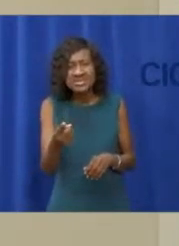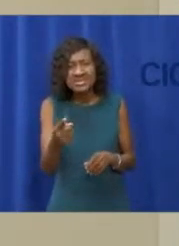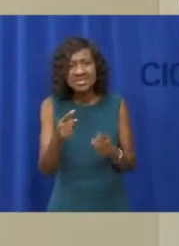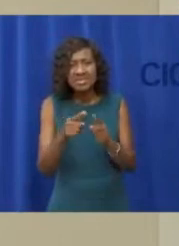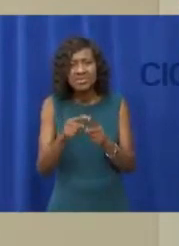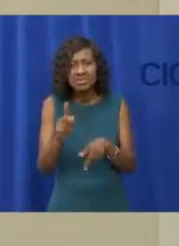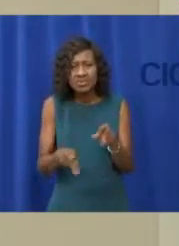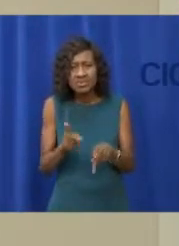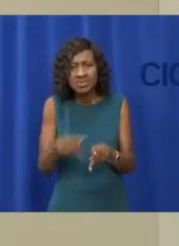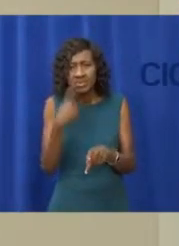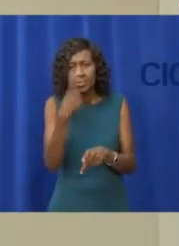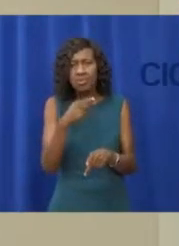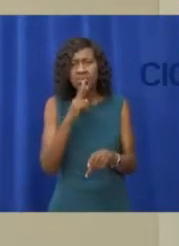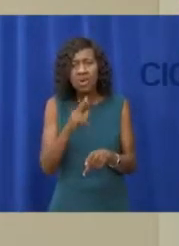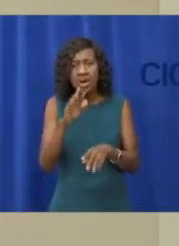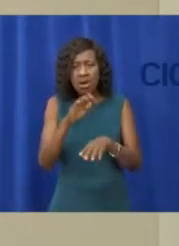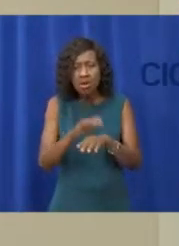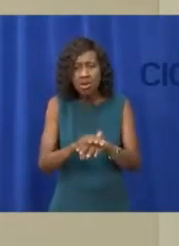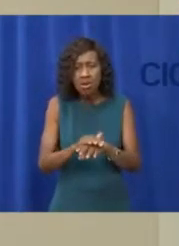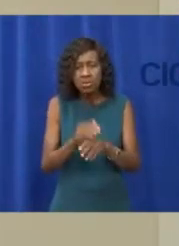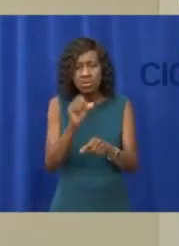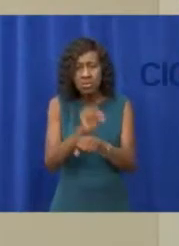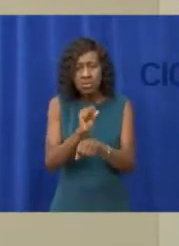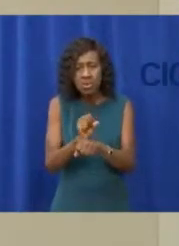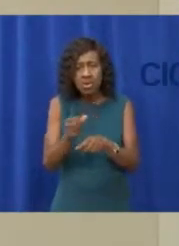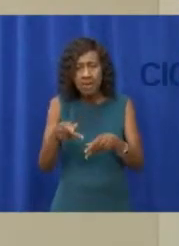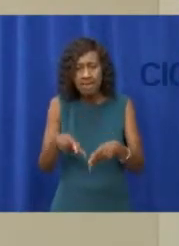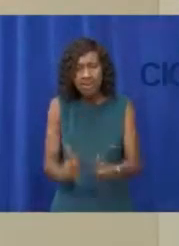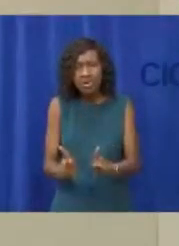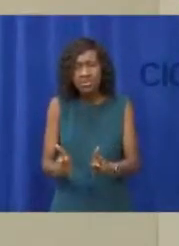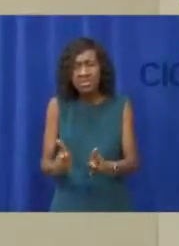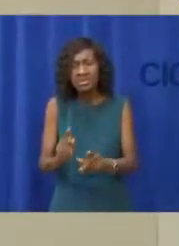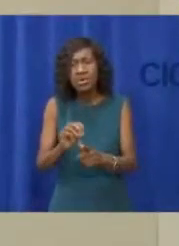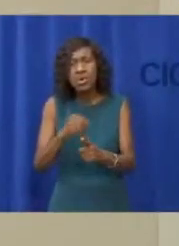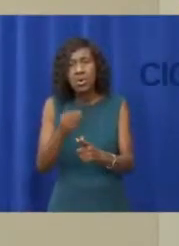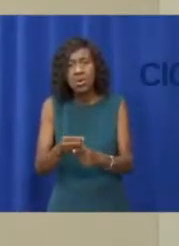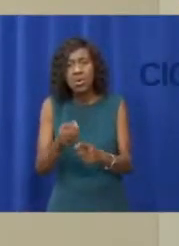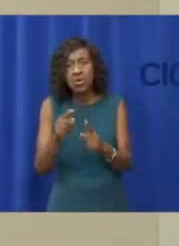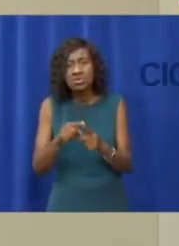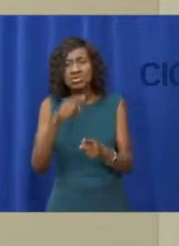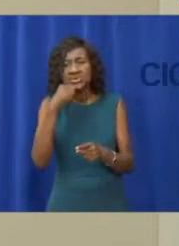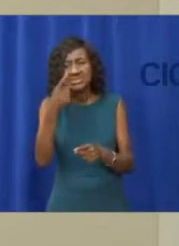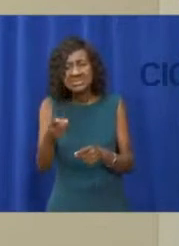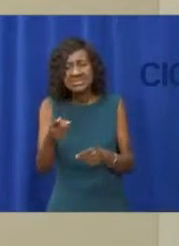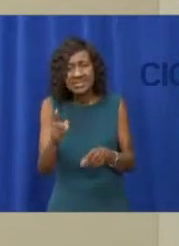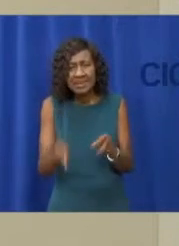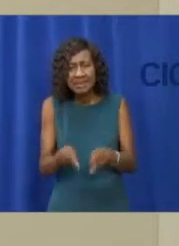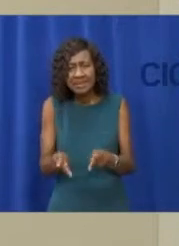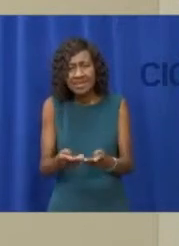are on work permit, or advice to the community as a whole to not